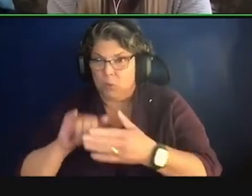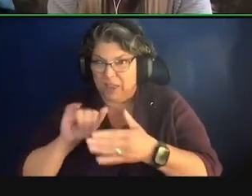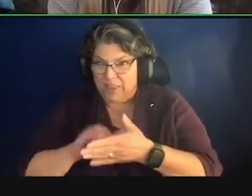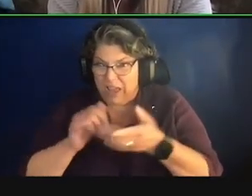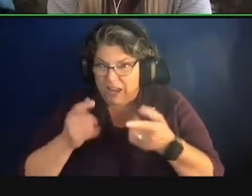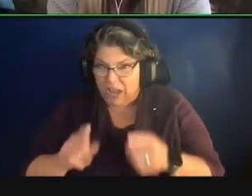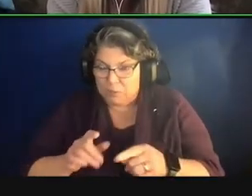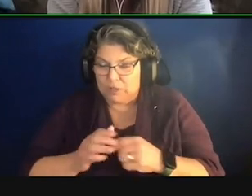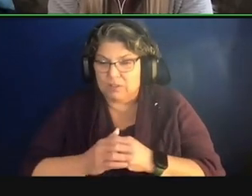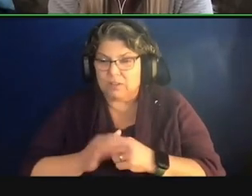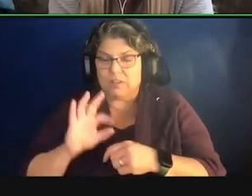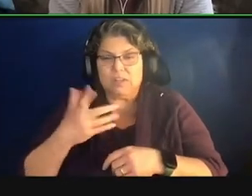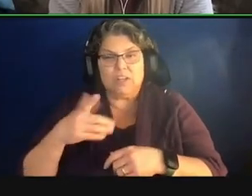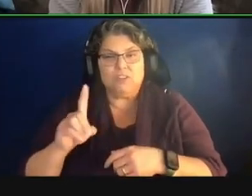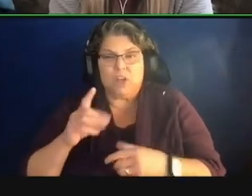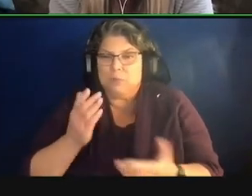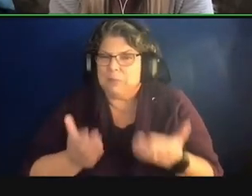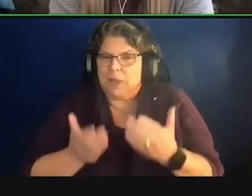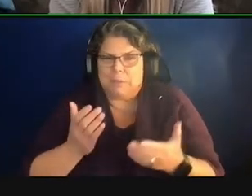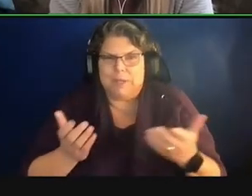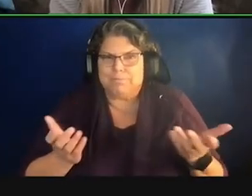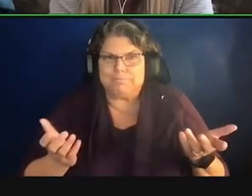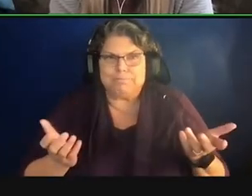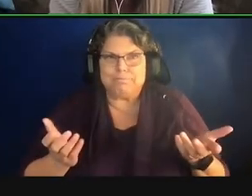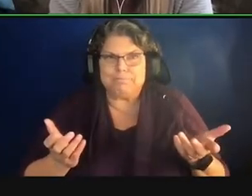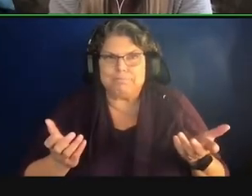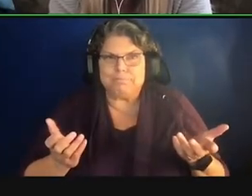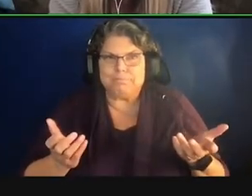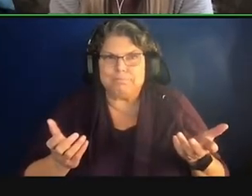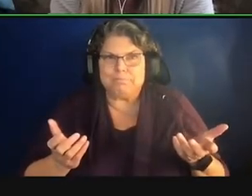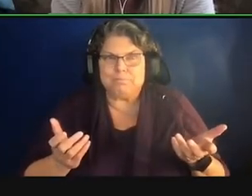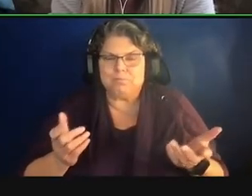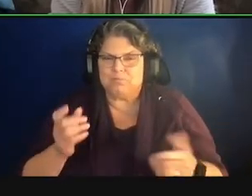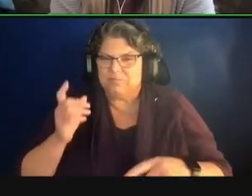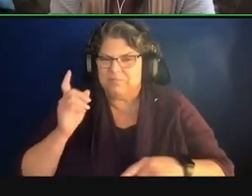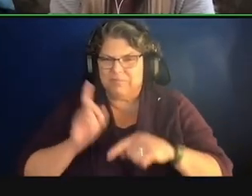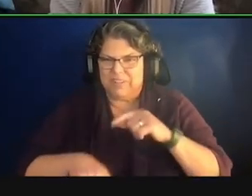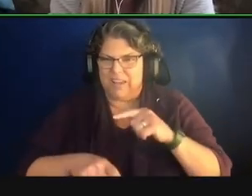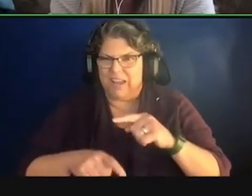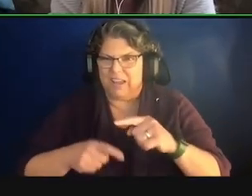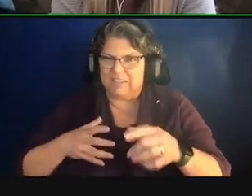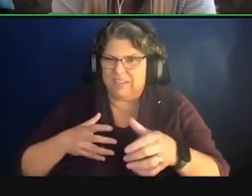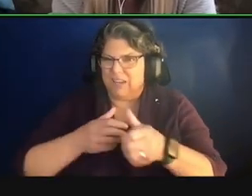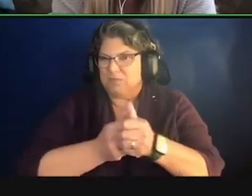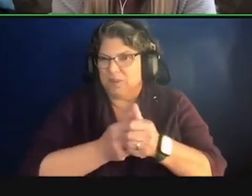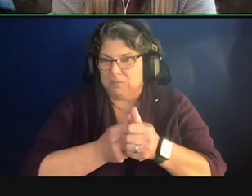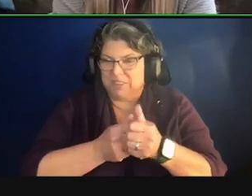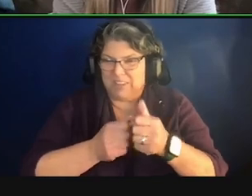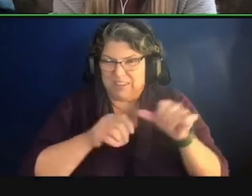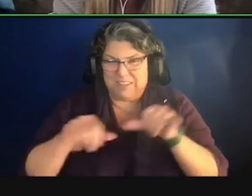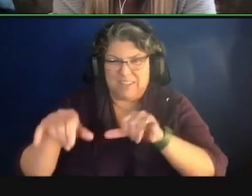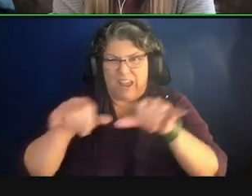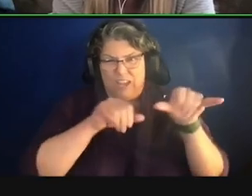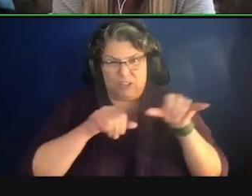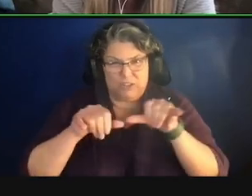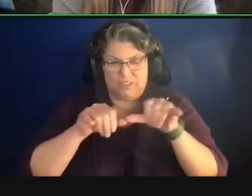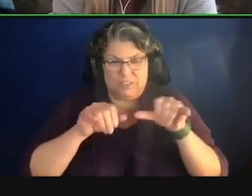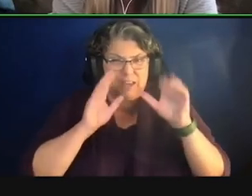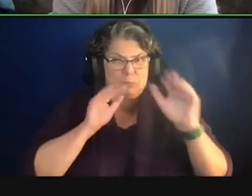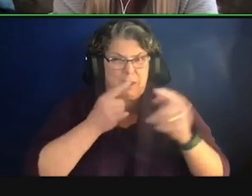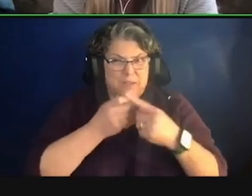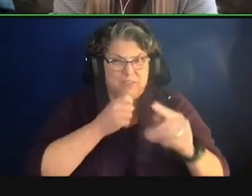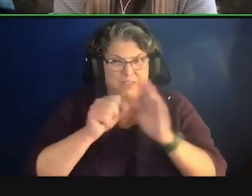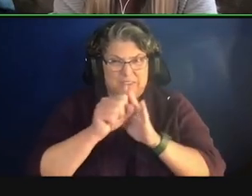child is maybe no longer able to maintain the standards that are set by the state for their grade